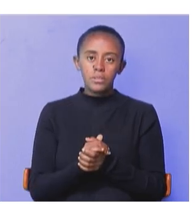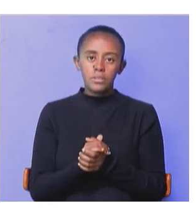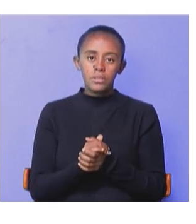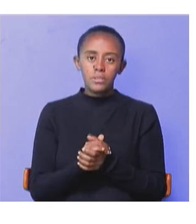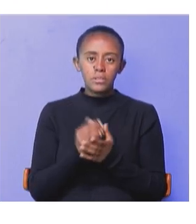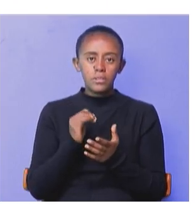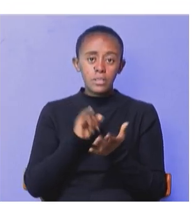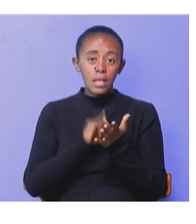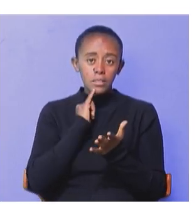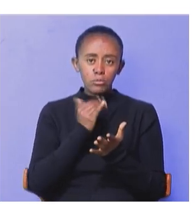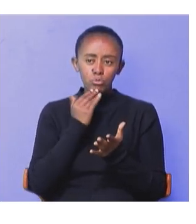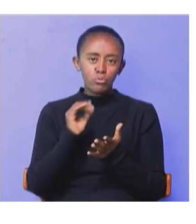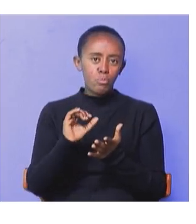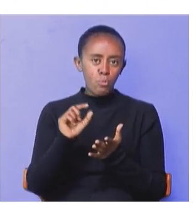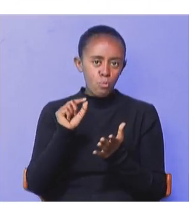point.